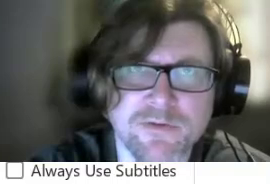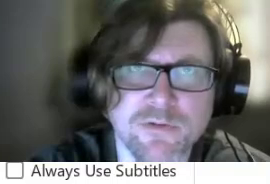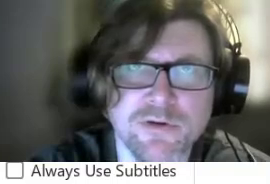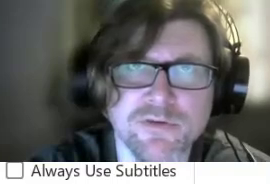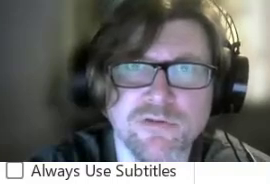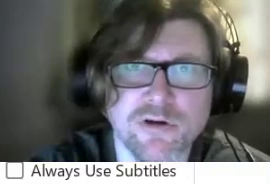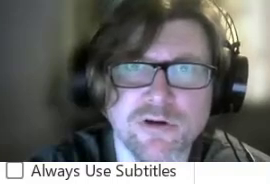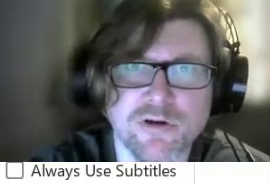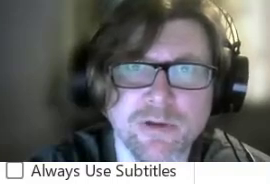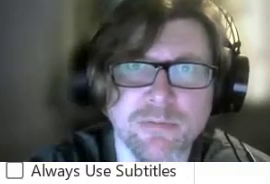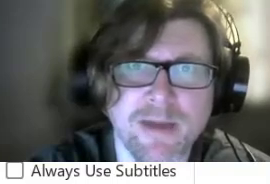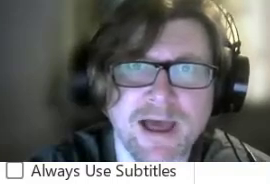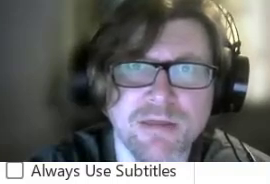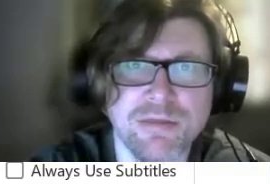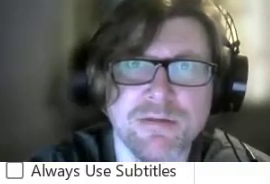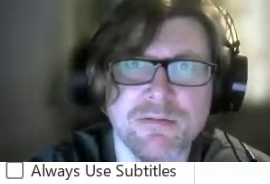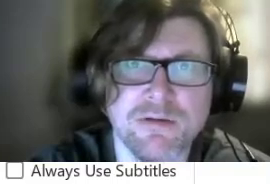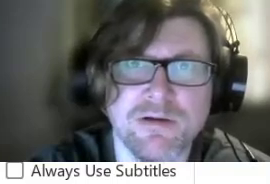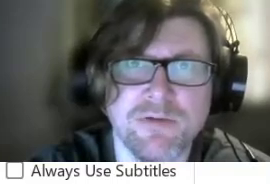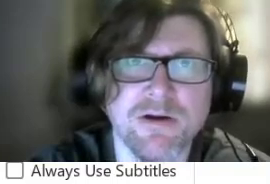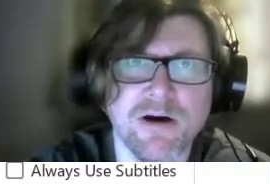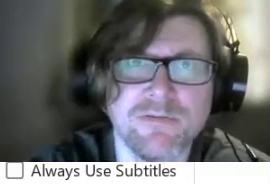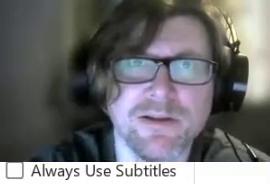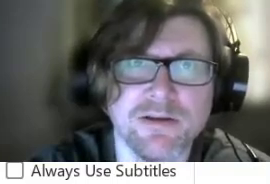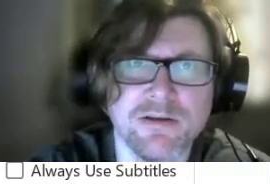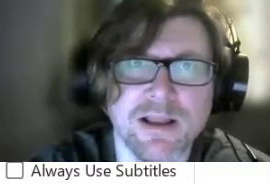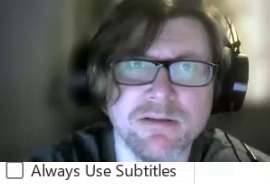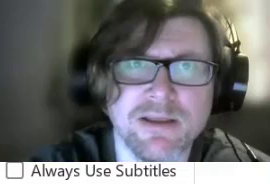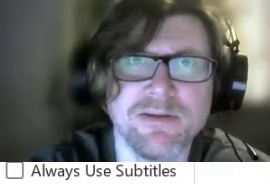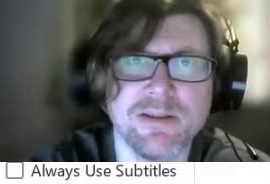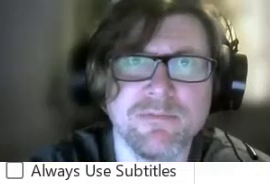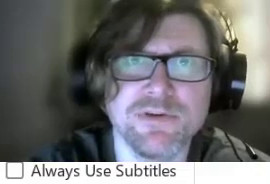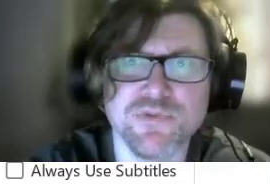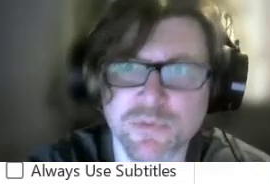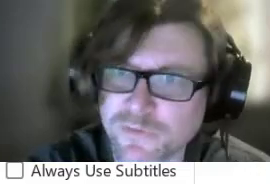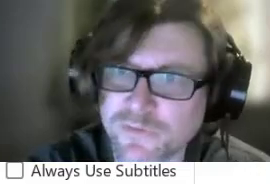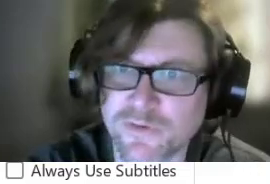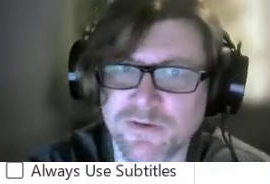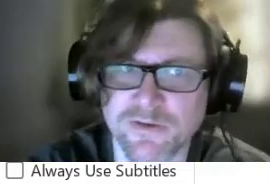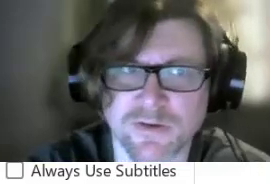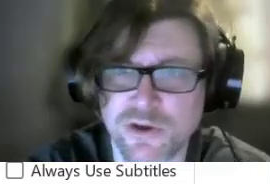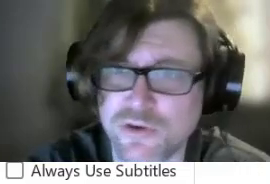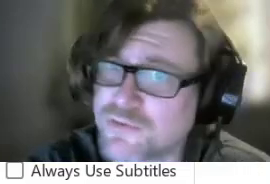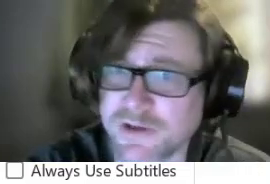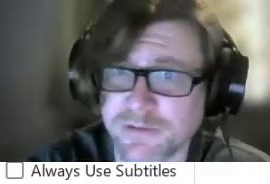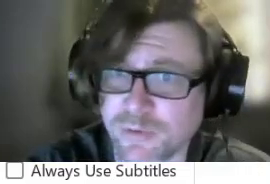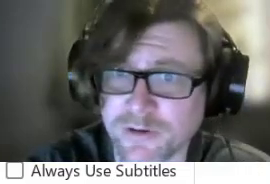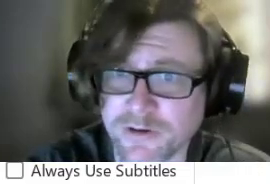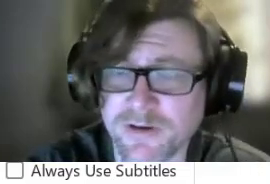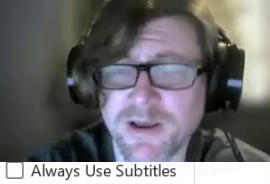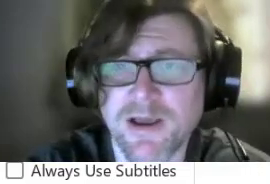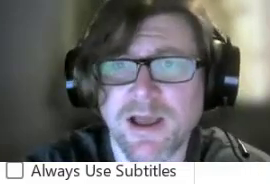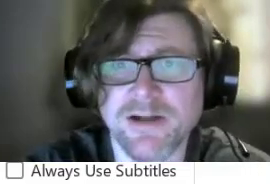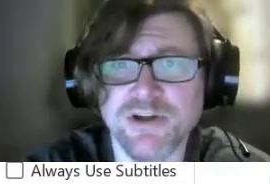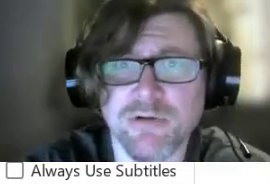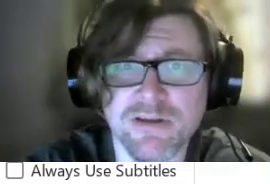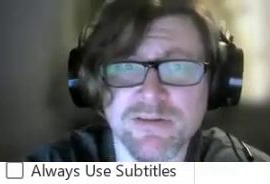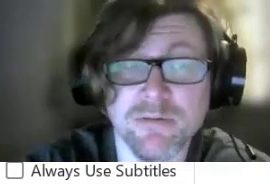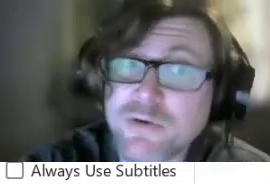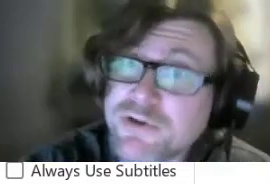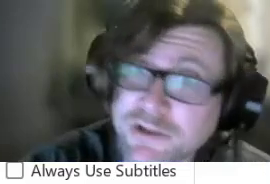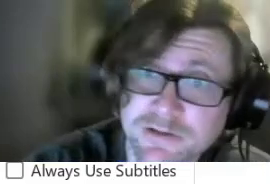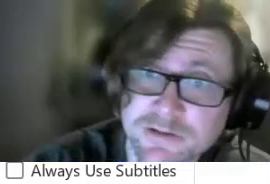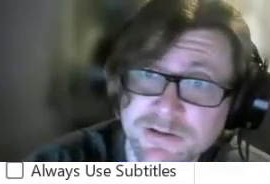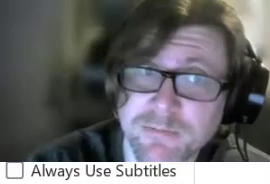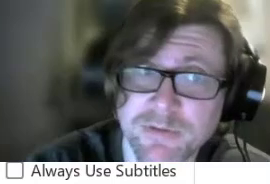if a student is struggling with math, very often giving them visuals is hugely important, and showing